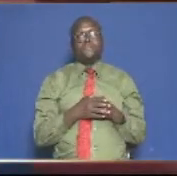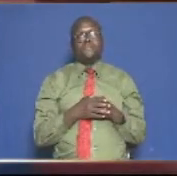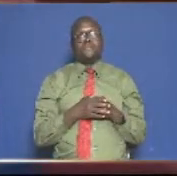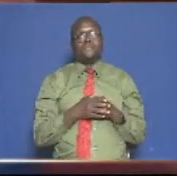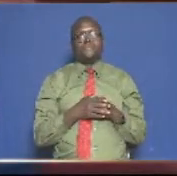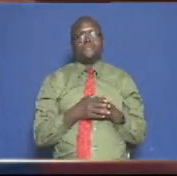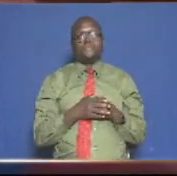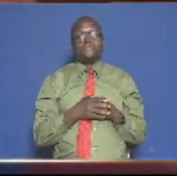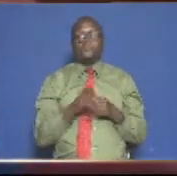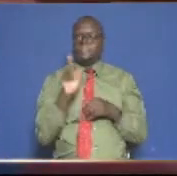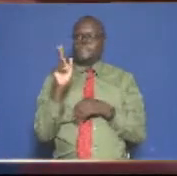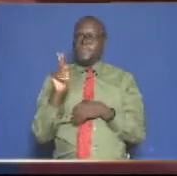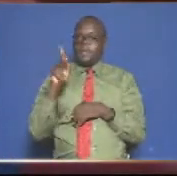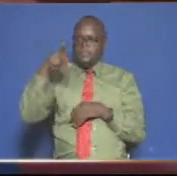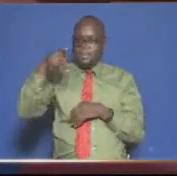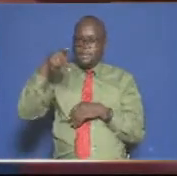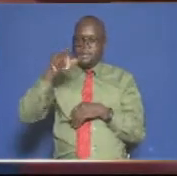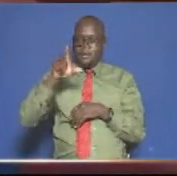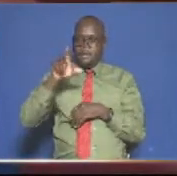According to KPLC,